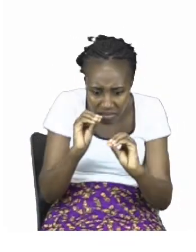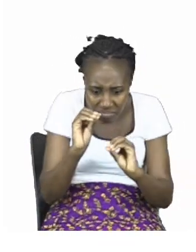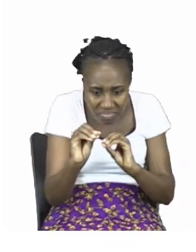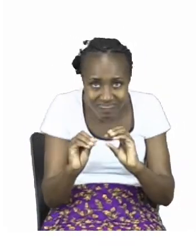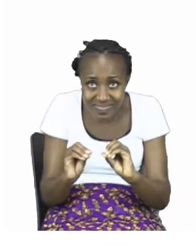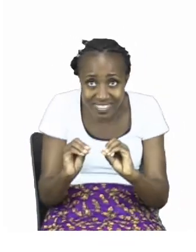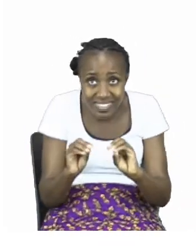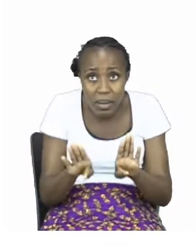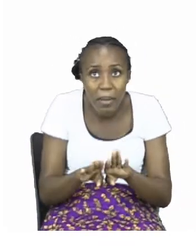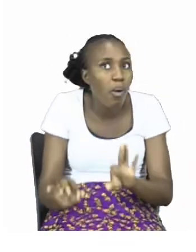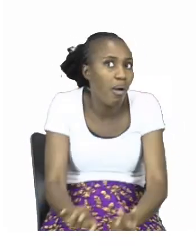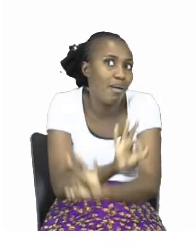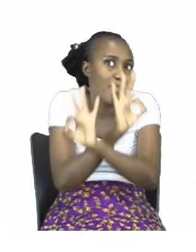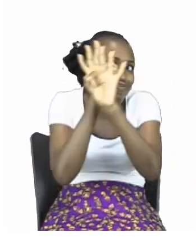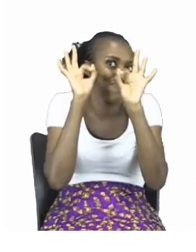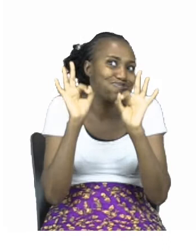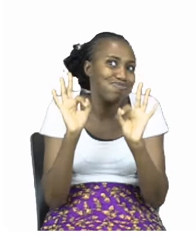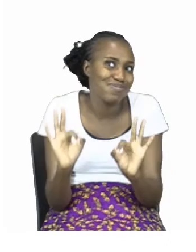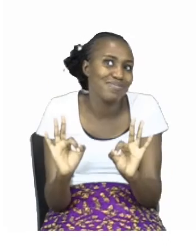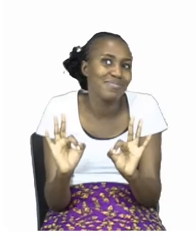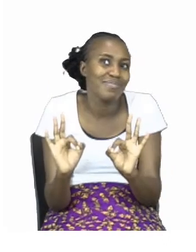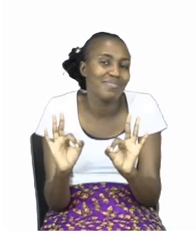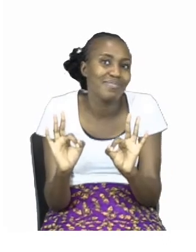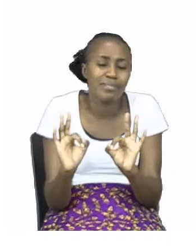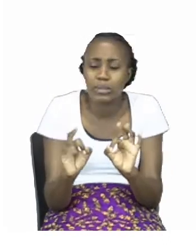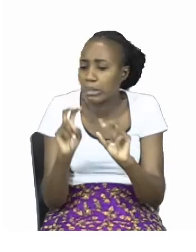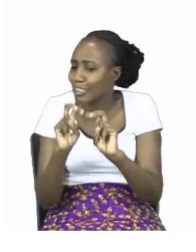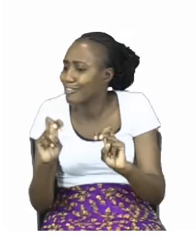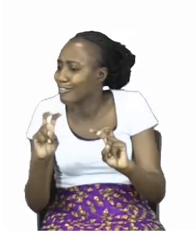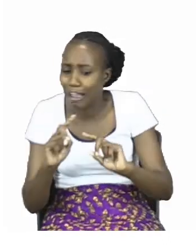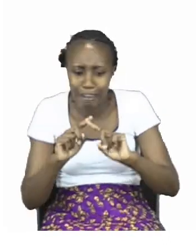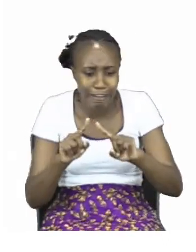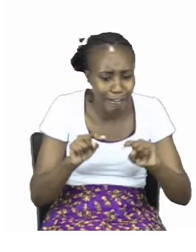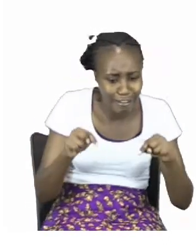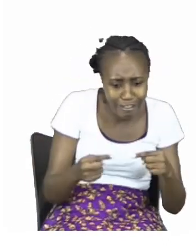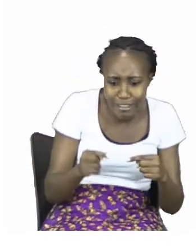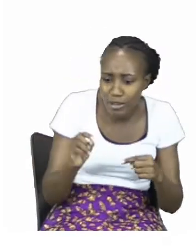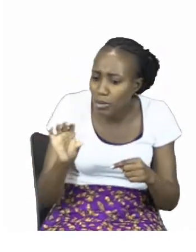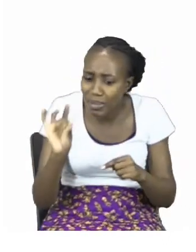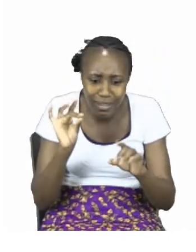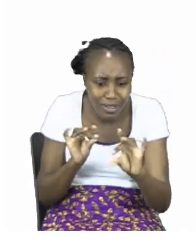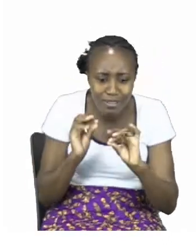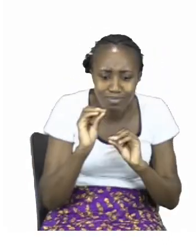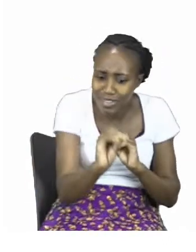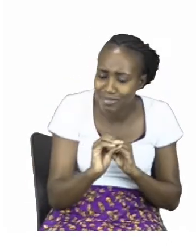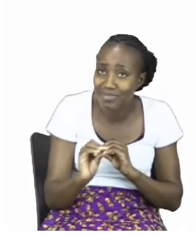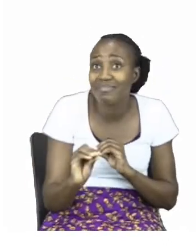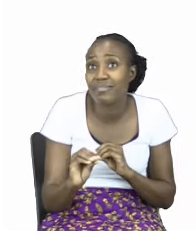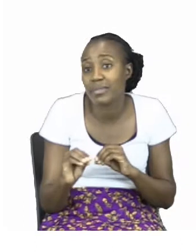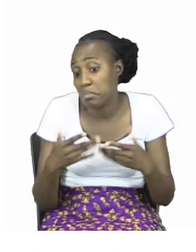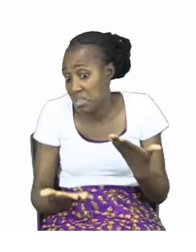make something. So, we're looking for any little material that can help us. We can use